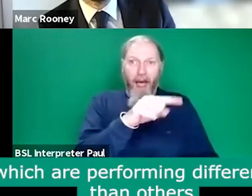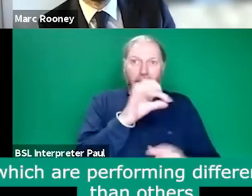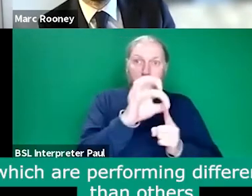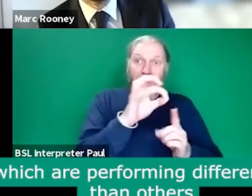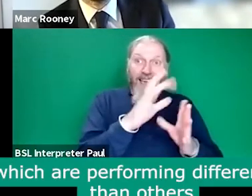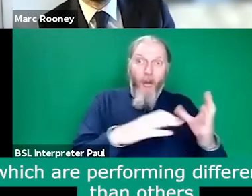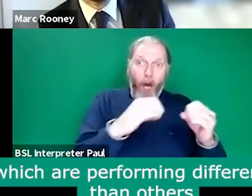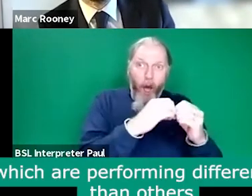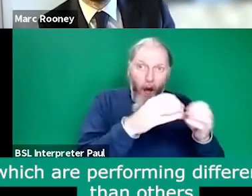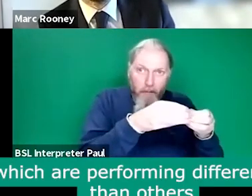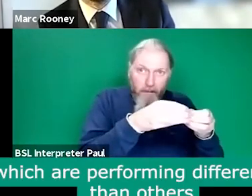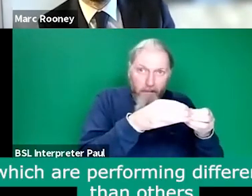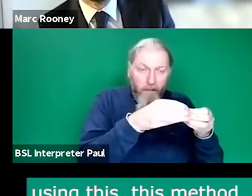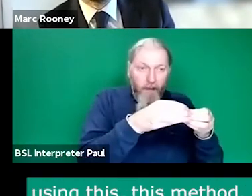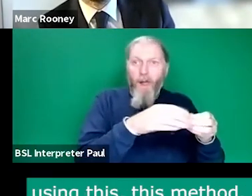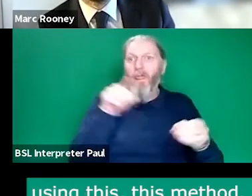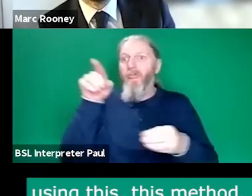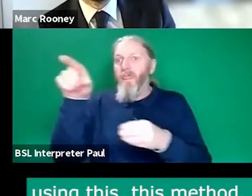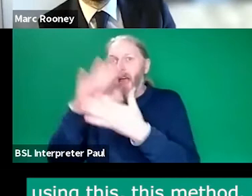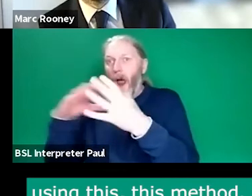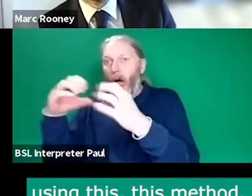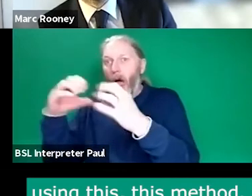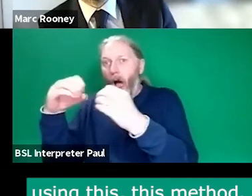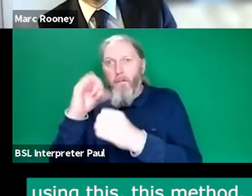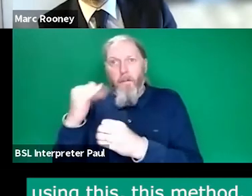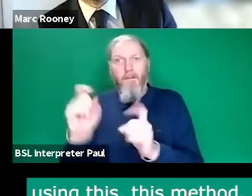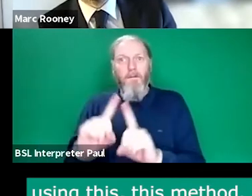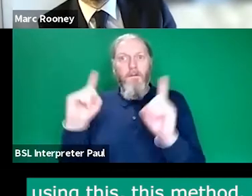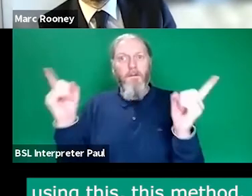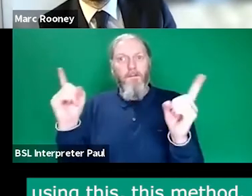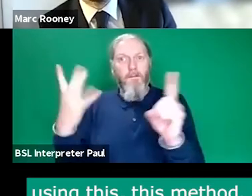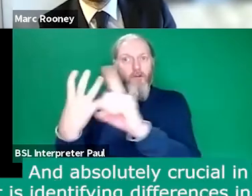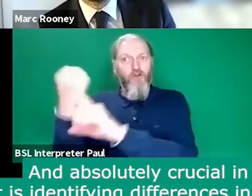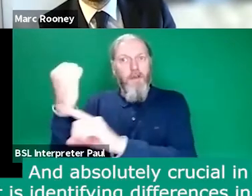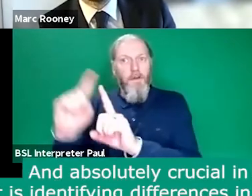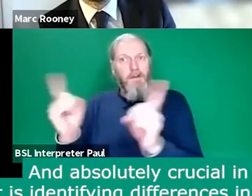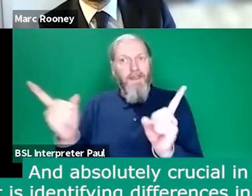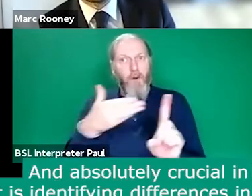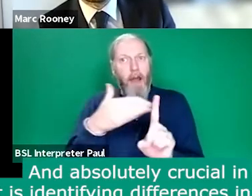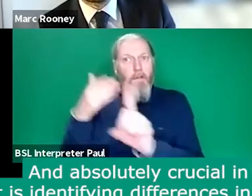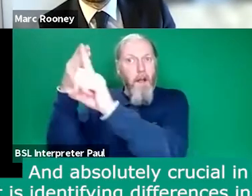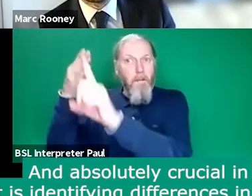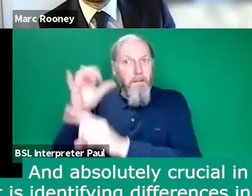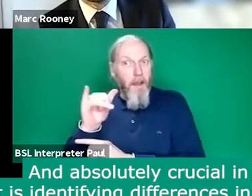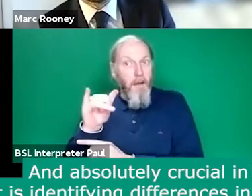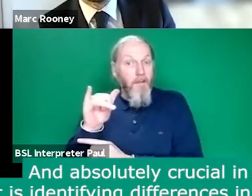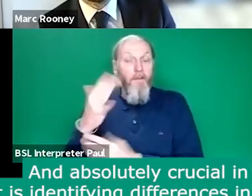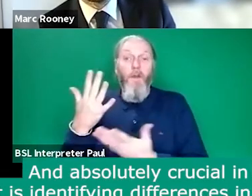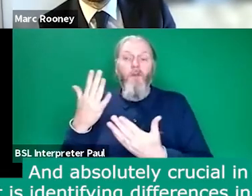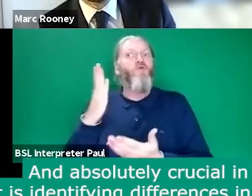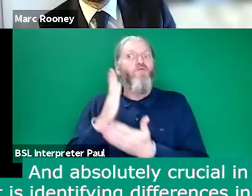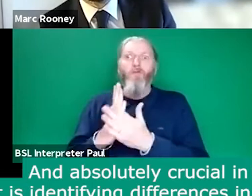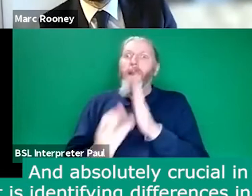are performing differently than others using this method, and absolutely crucial in